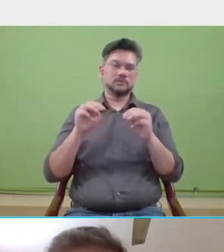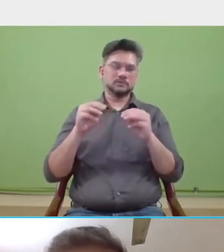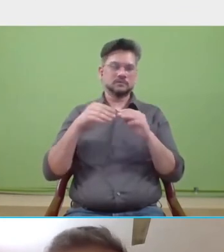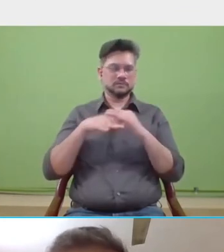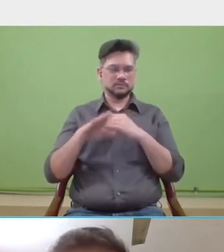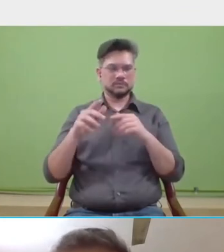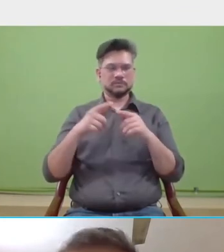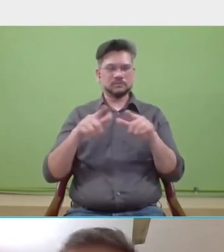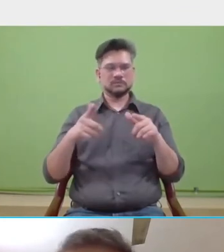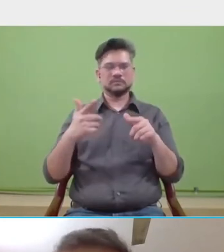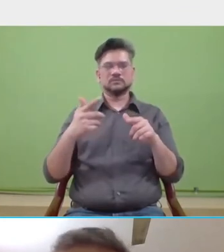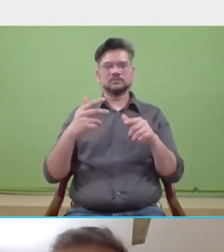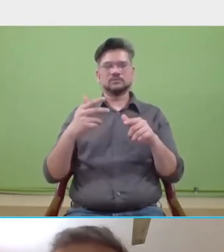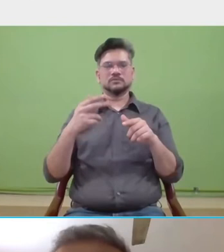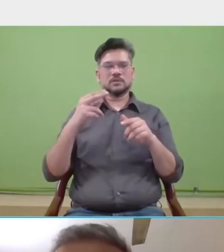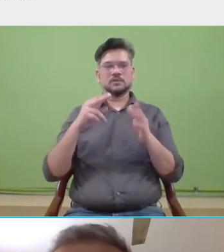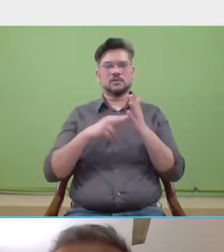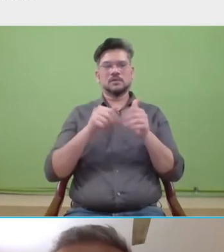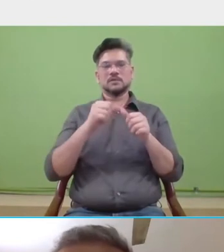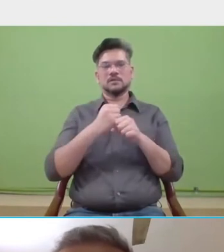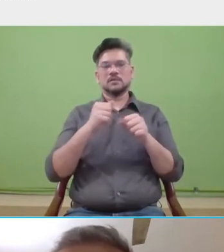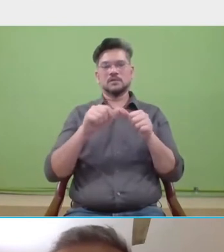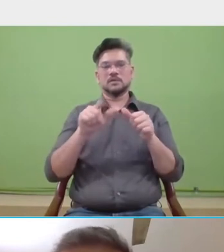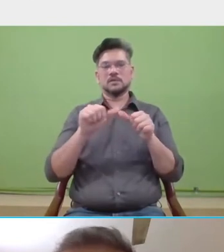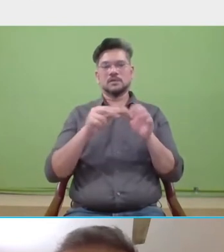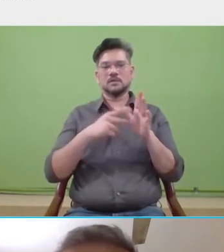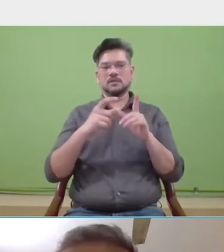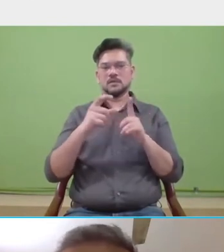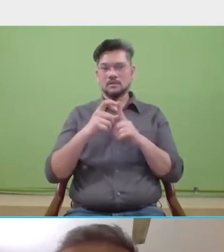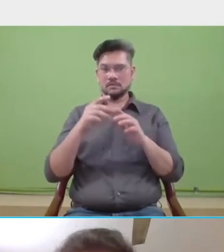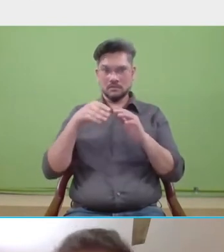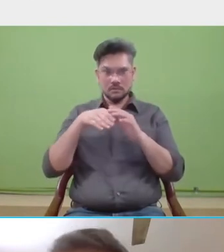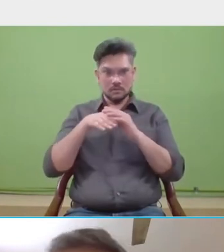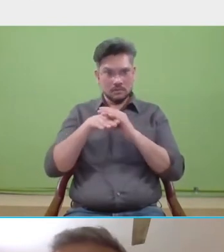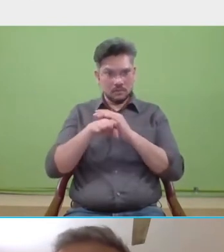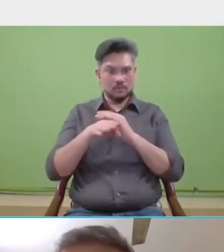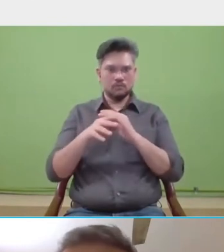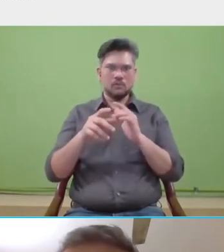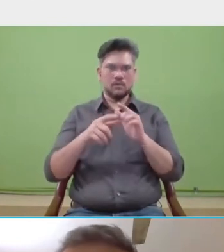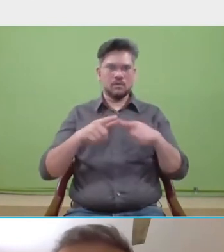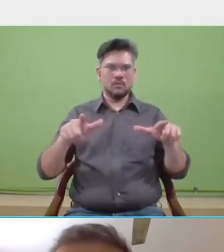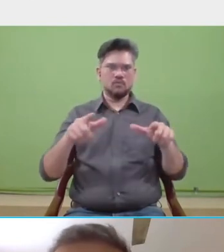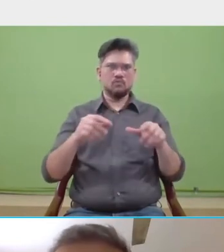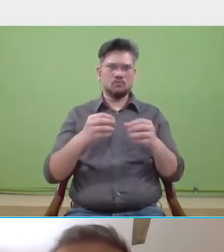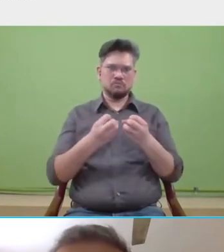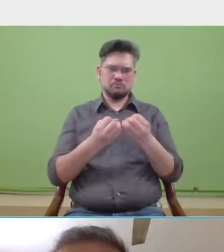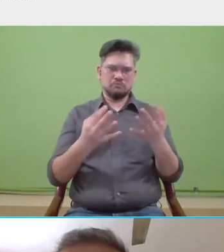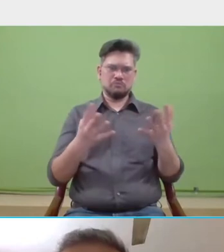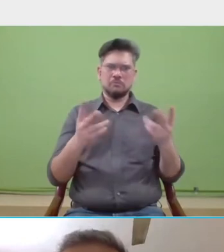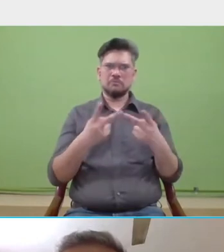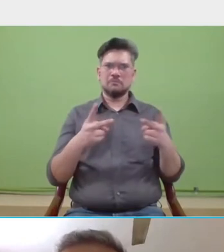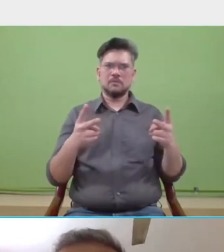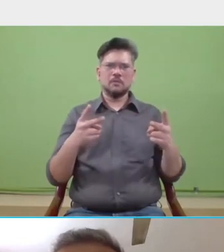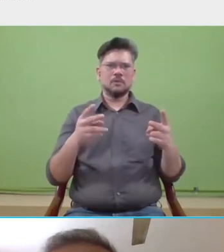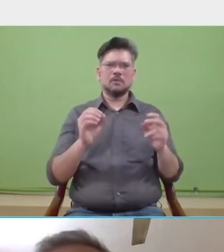nagaland you know nagaland has like lots of languages there's nothing called the naga language right you know